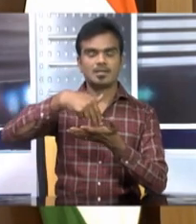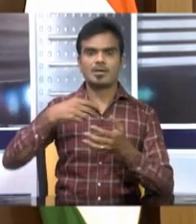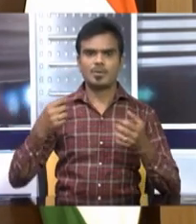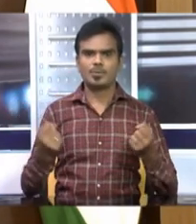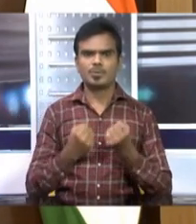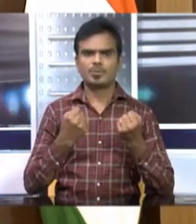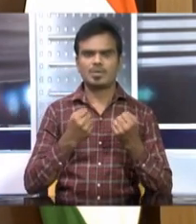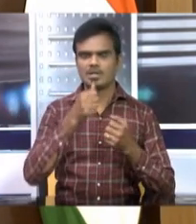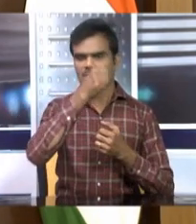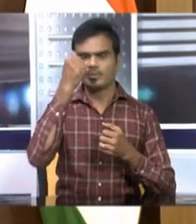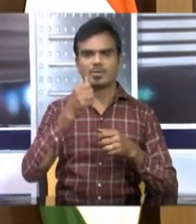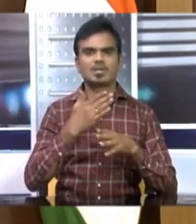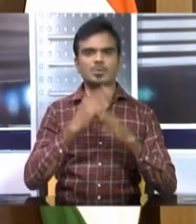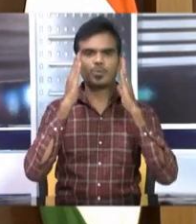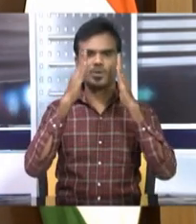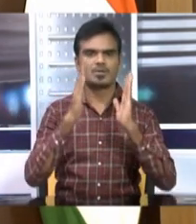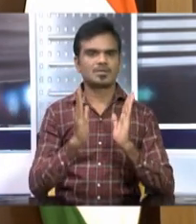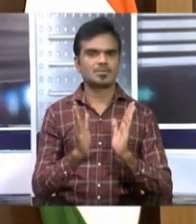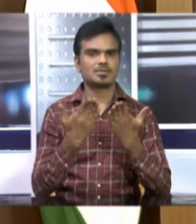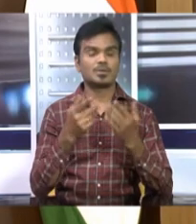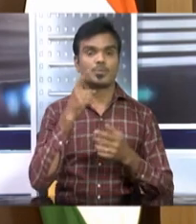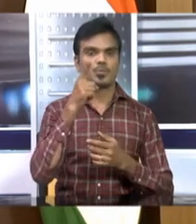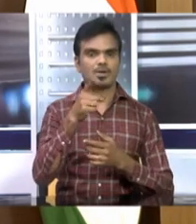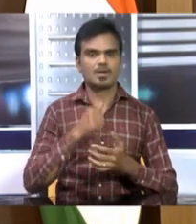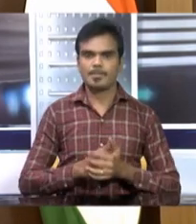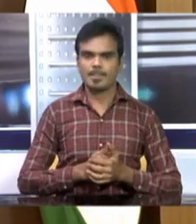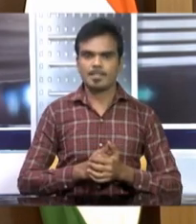Udaik, Todangungal, Ungal,